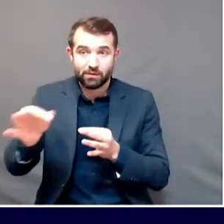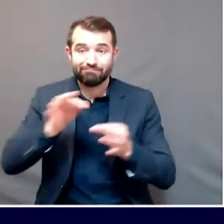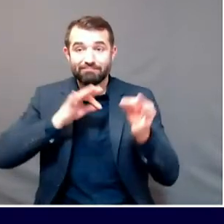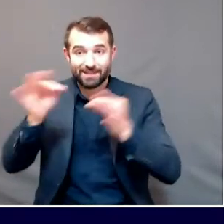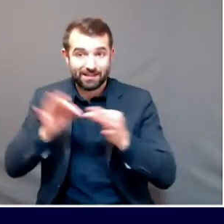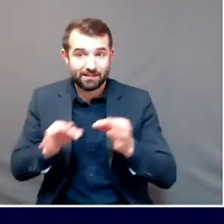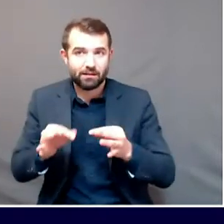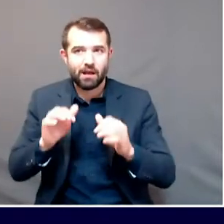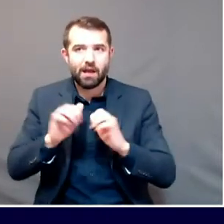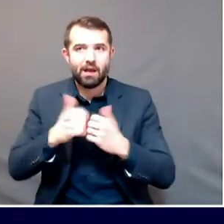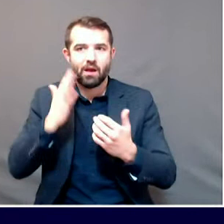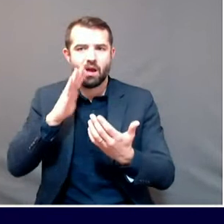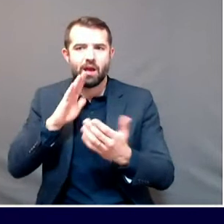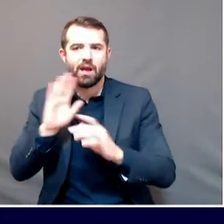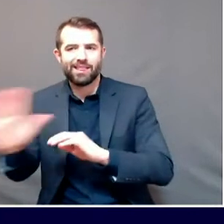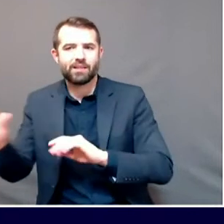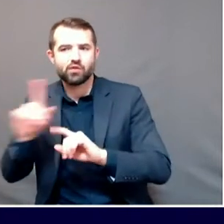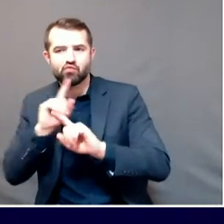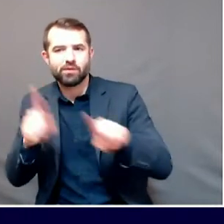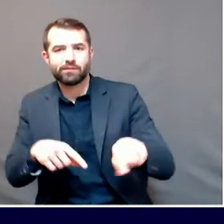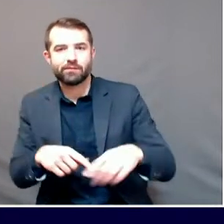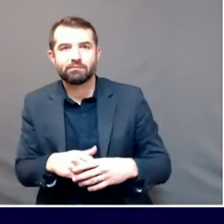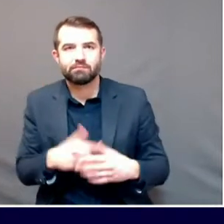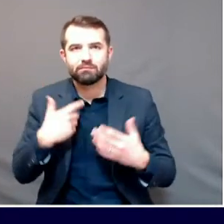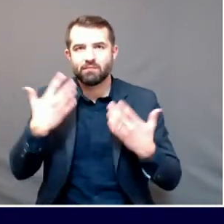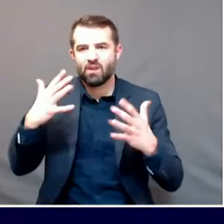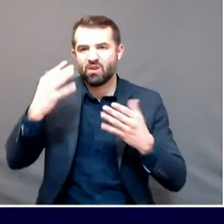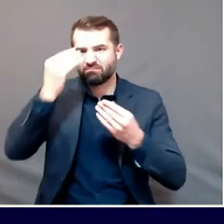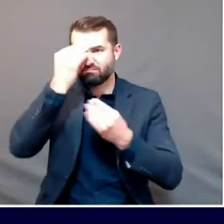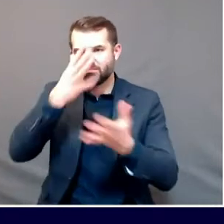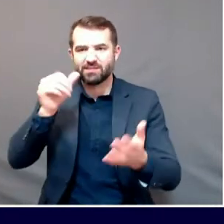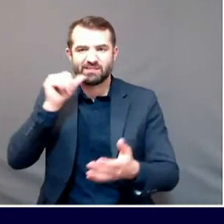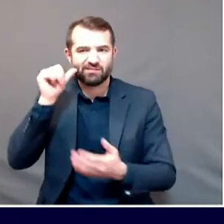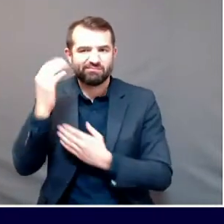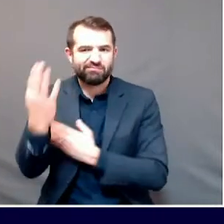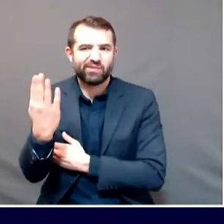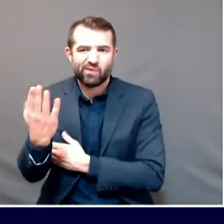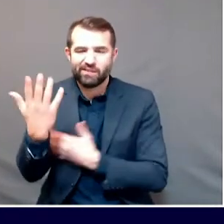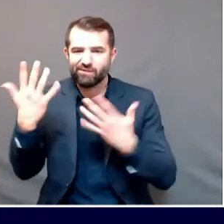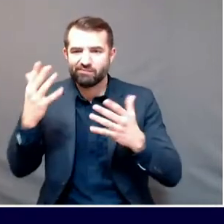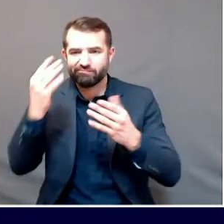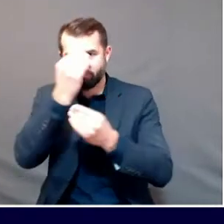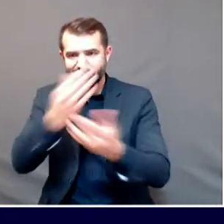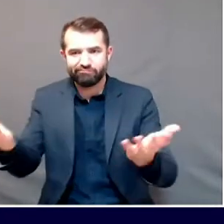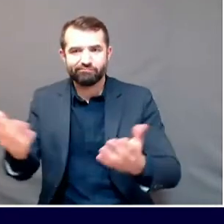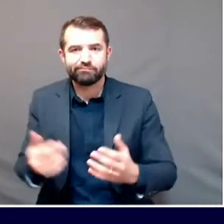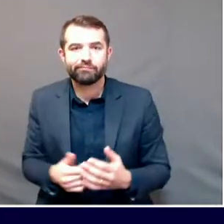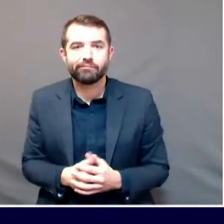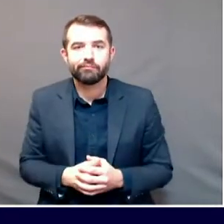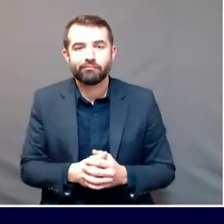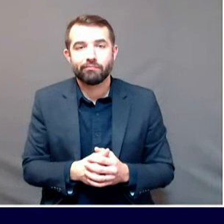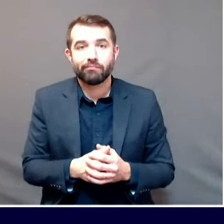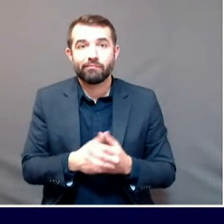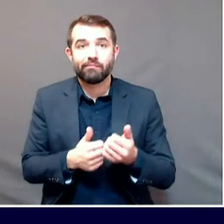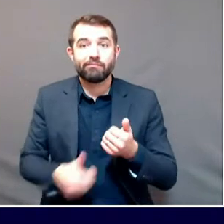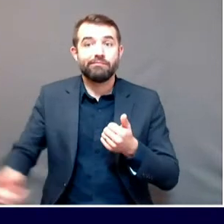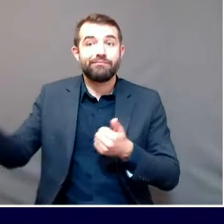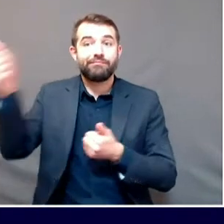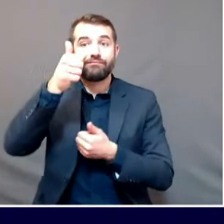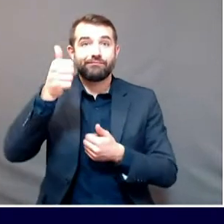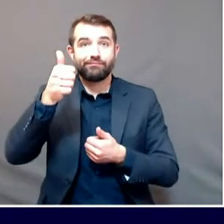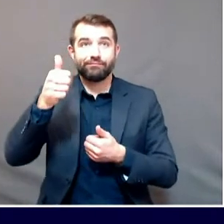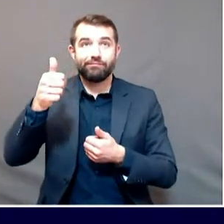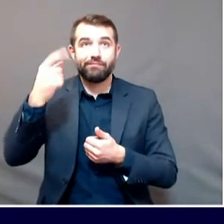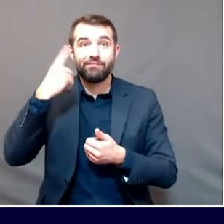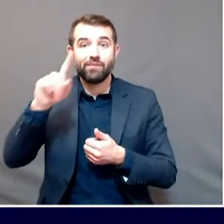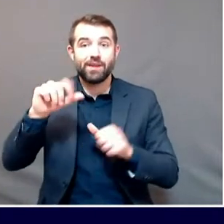them know, I believe yesterday morning. We let the leadership of the Association of Long-Term Care Facilities in